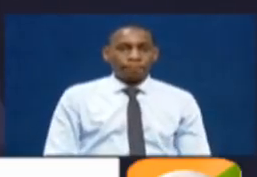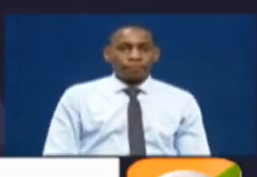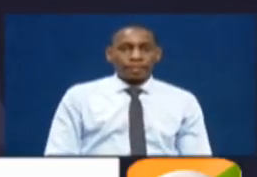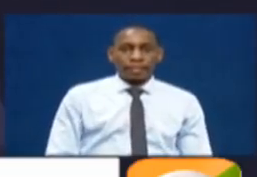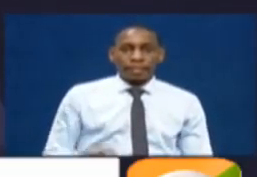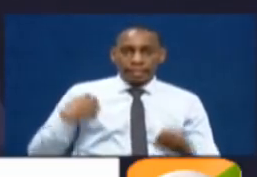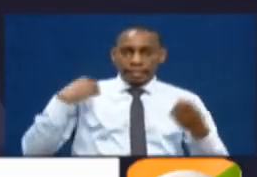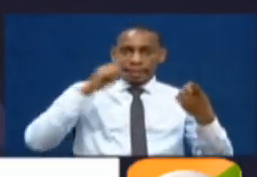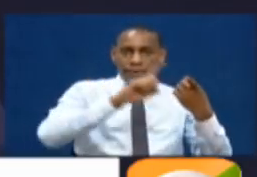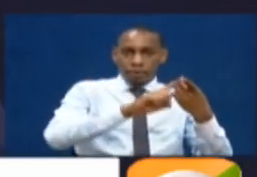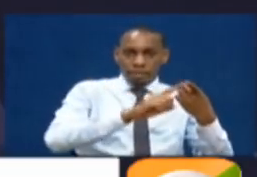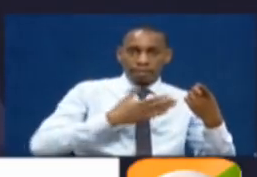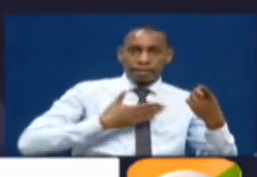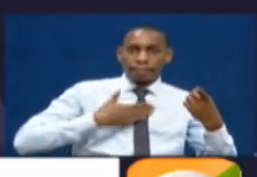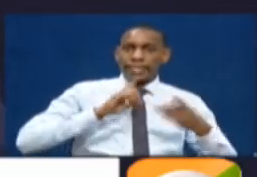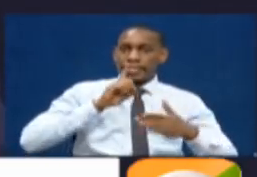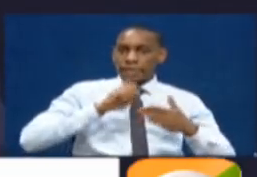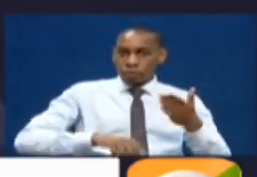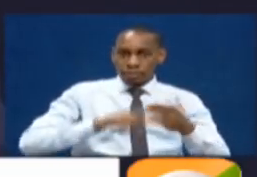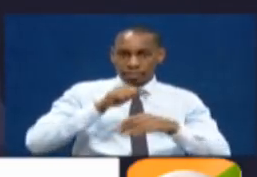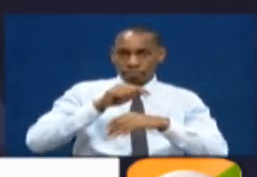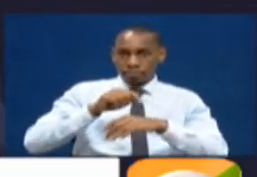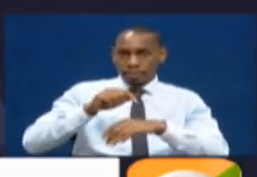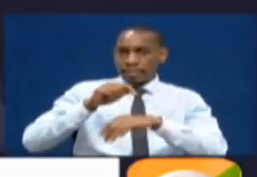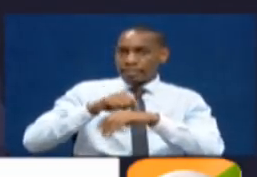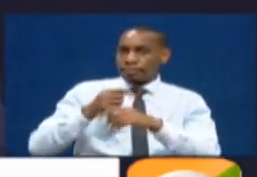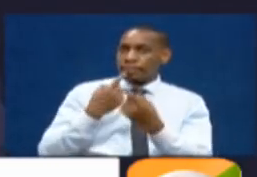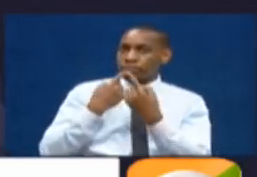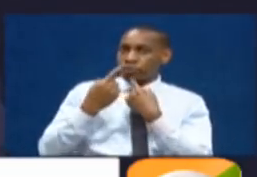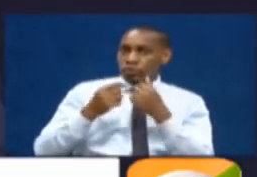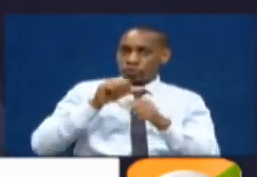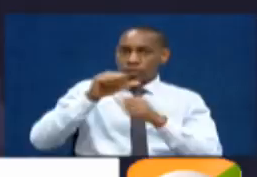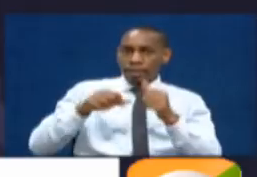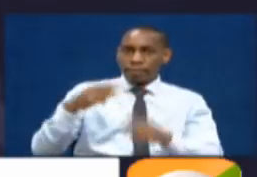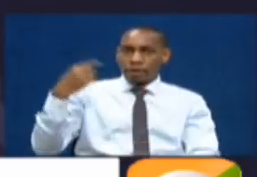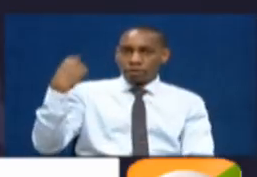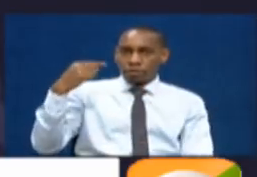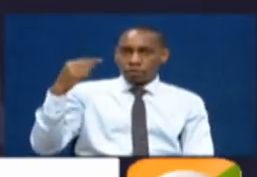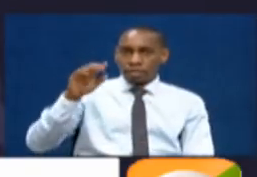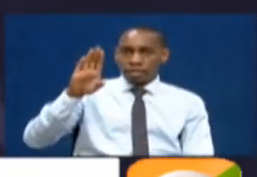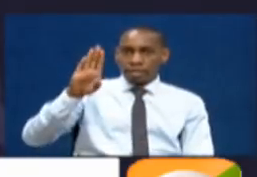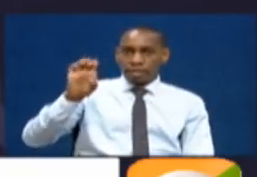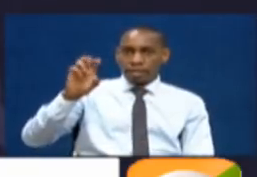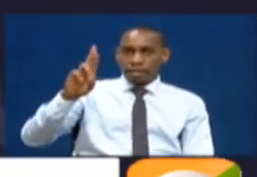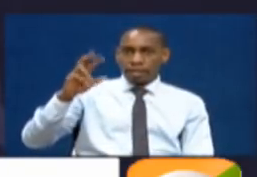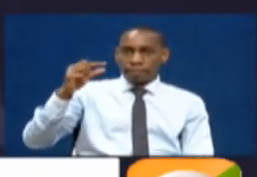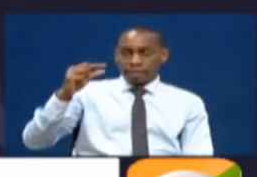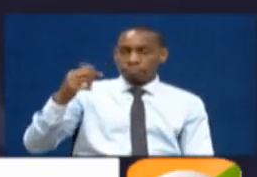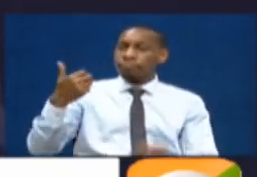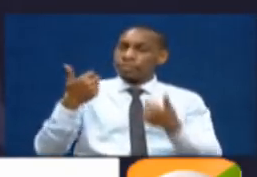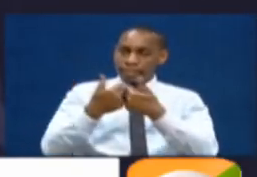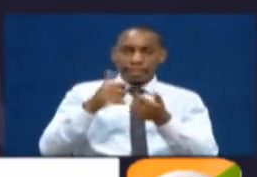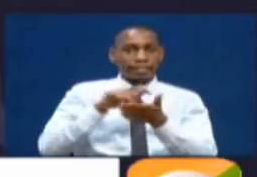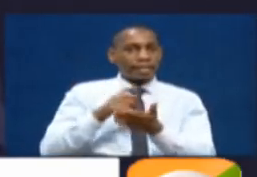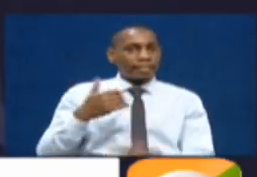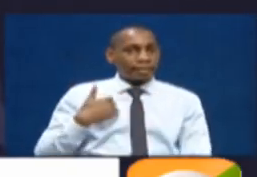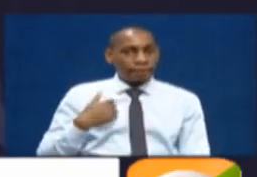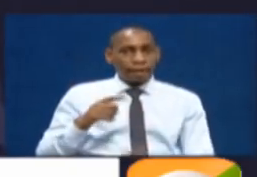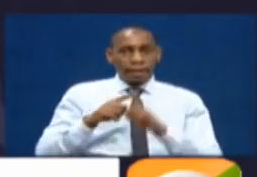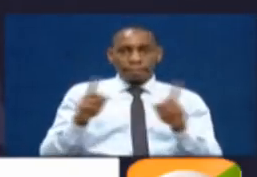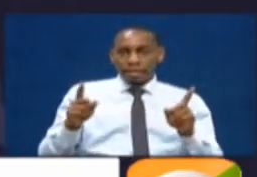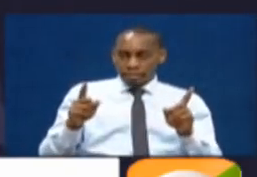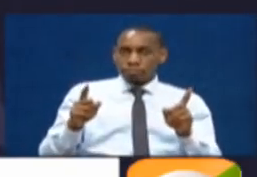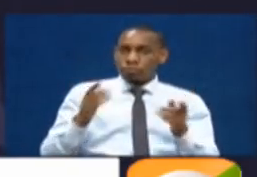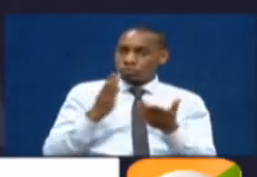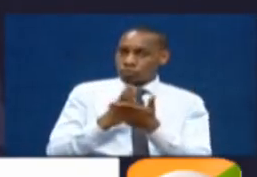First of all, let me just state that when I talk about Goldenberg, it was a challenge that I faced. But I've never shied away